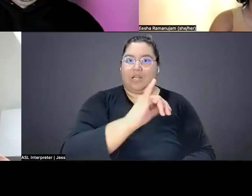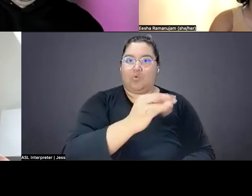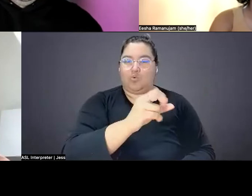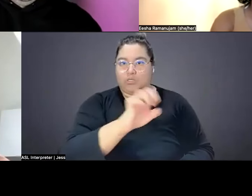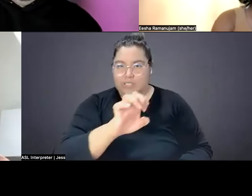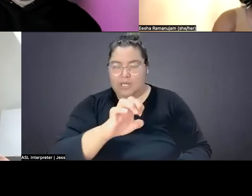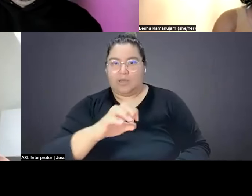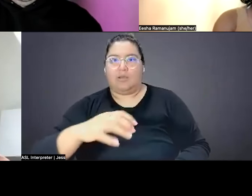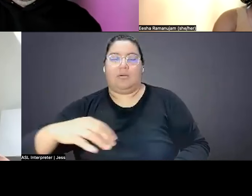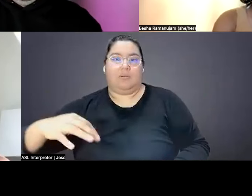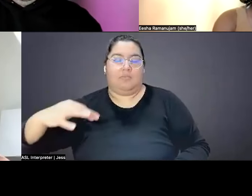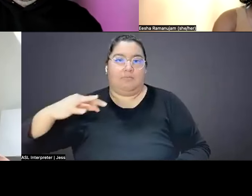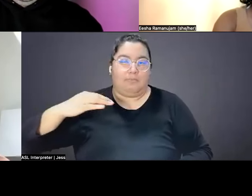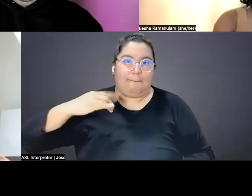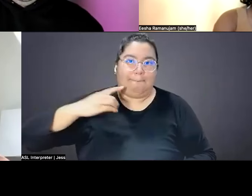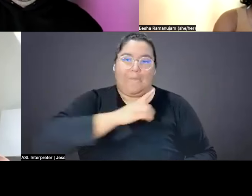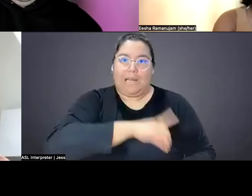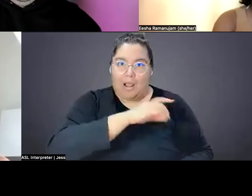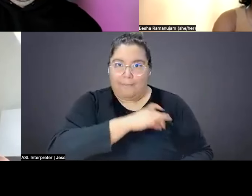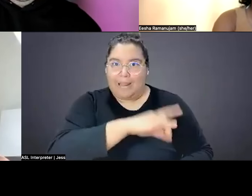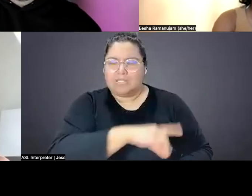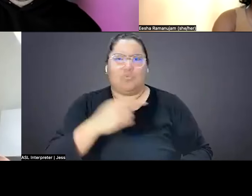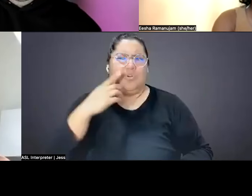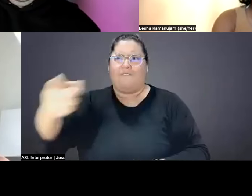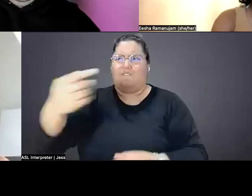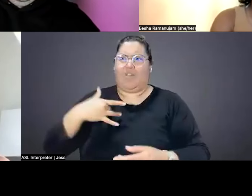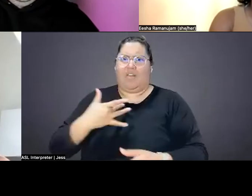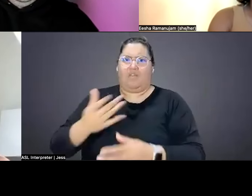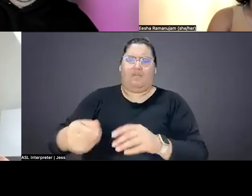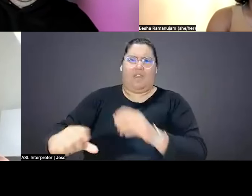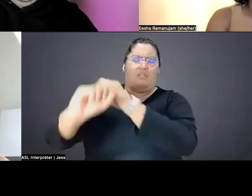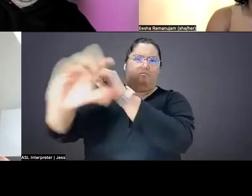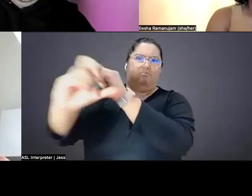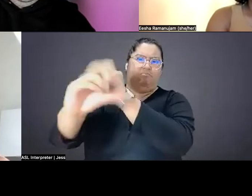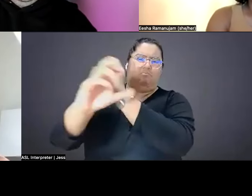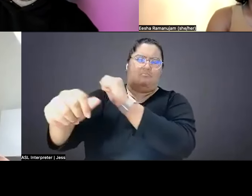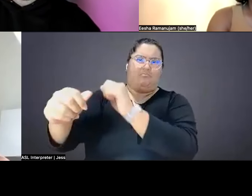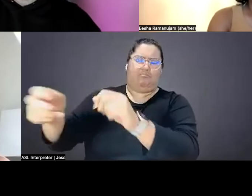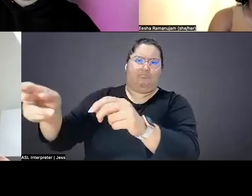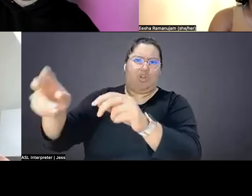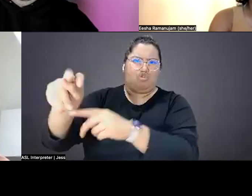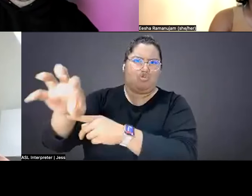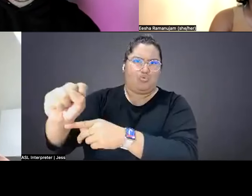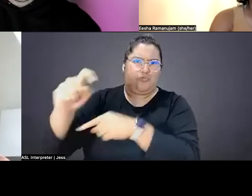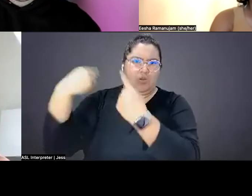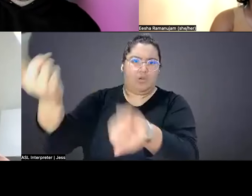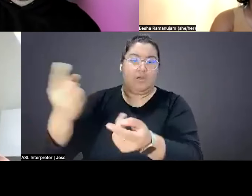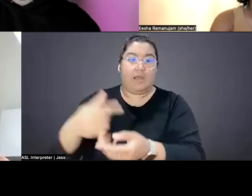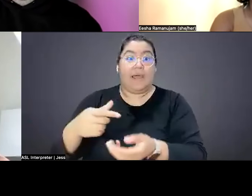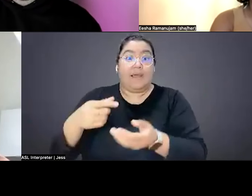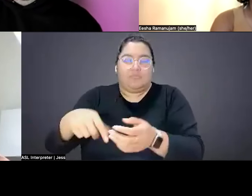been the focus of national headlines for a long time. And so to be specific about Copaganda in